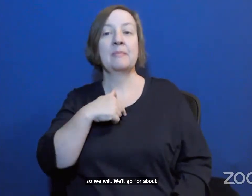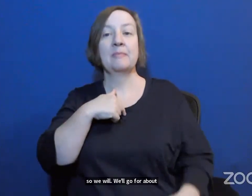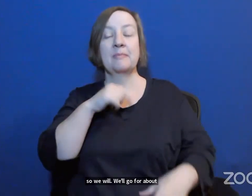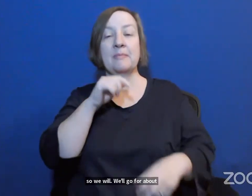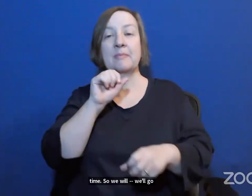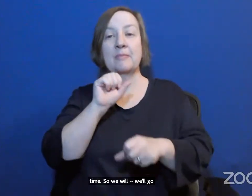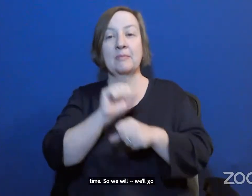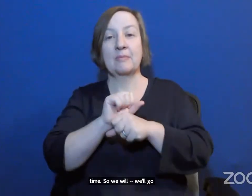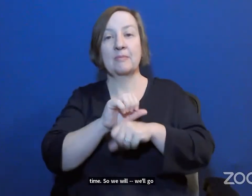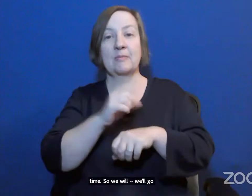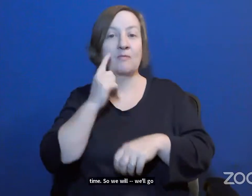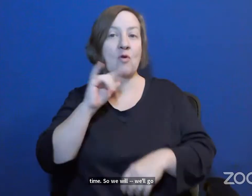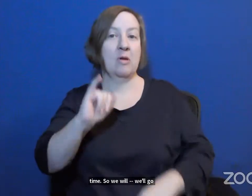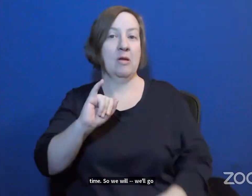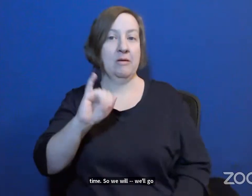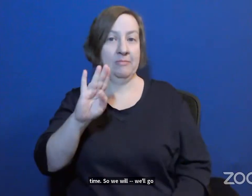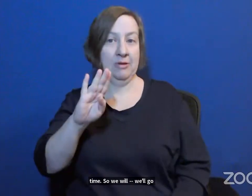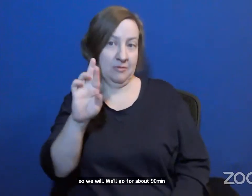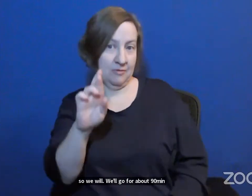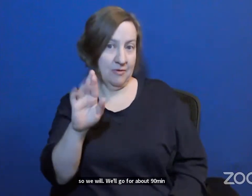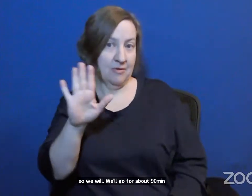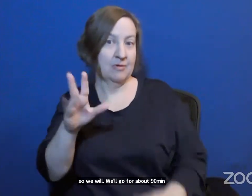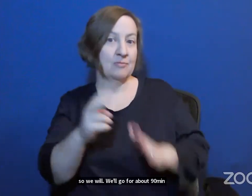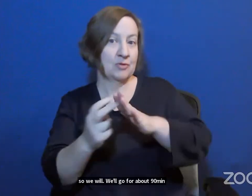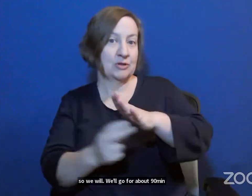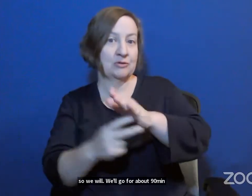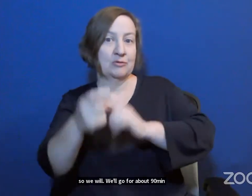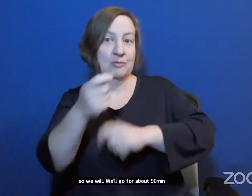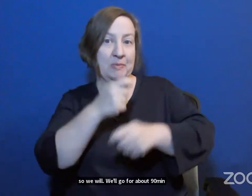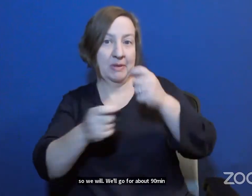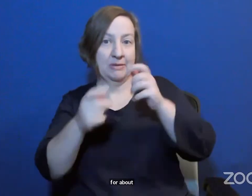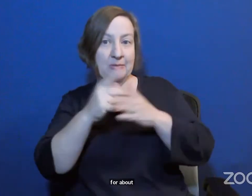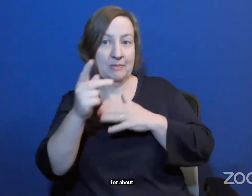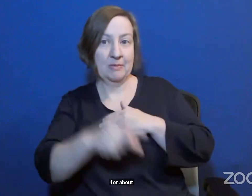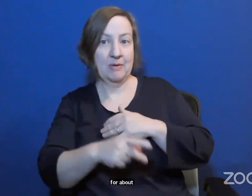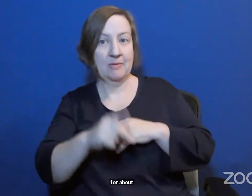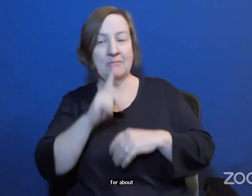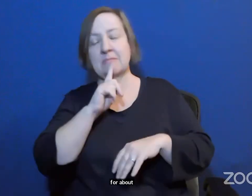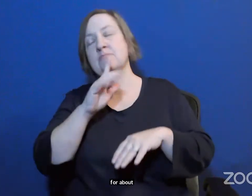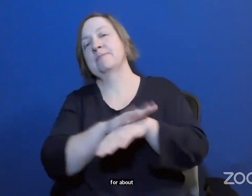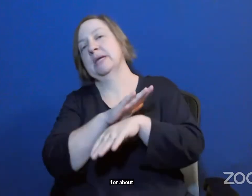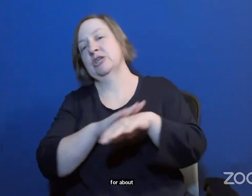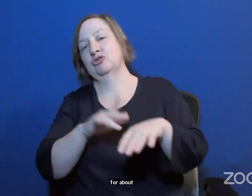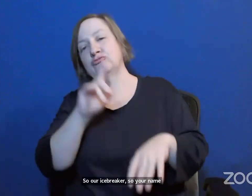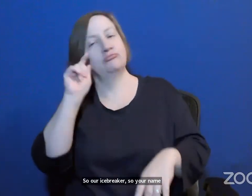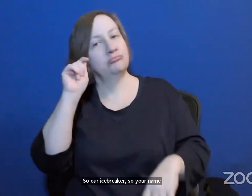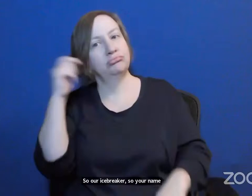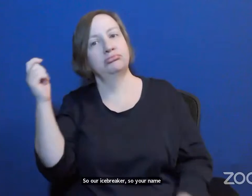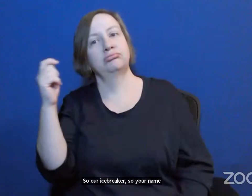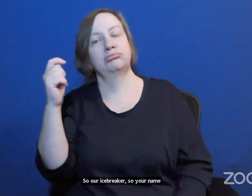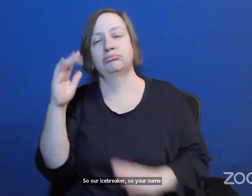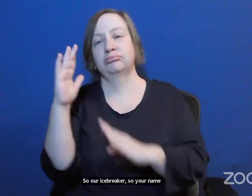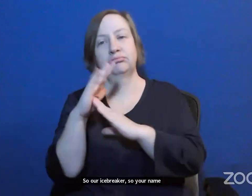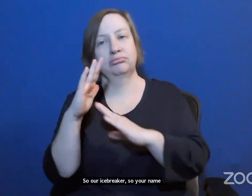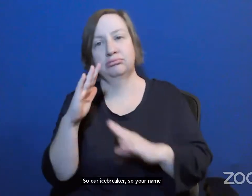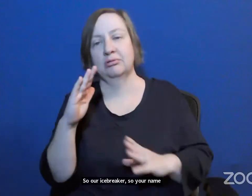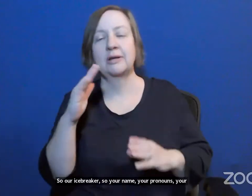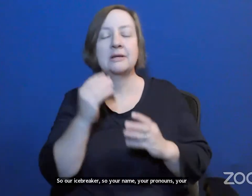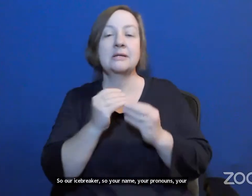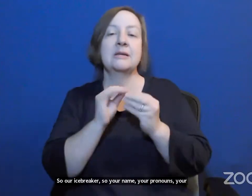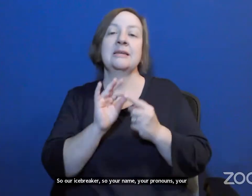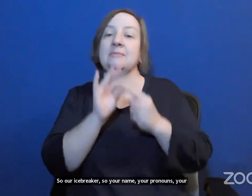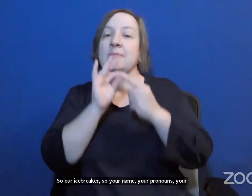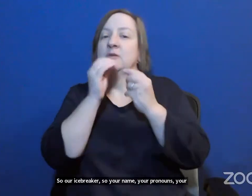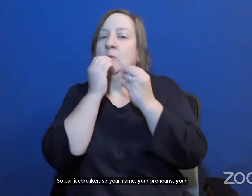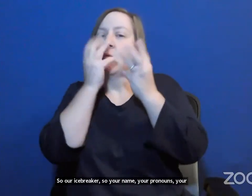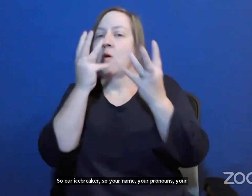Bridge Replacement Program. And absolutely beaches for me. Beaches, number one, especially warm beaches, I